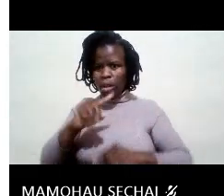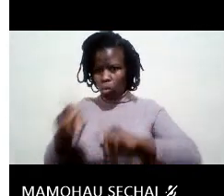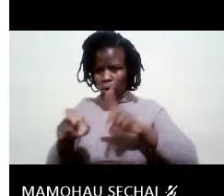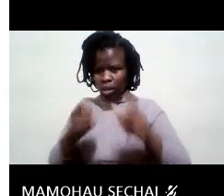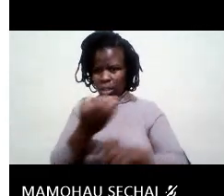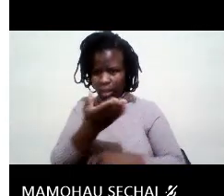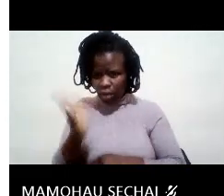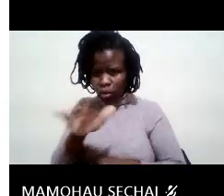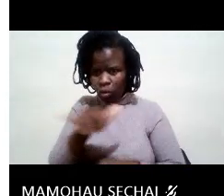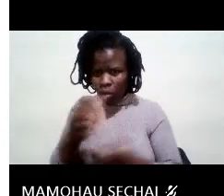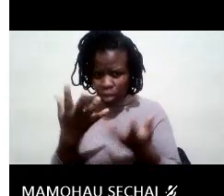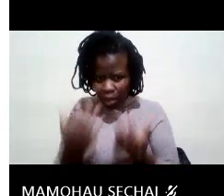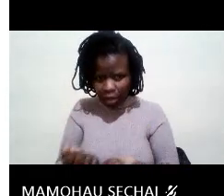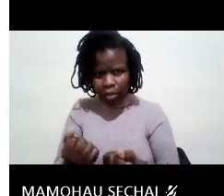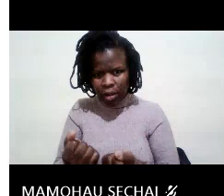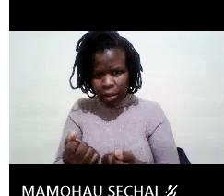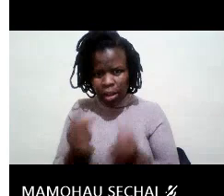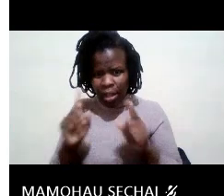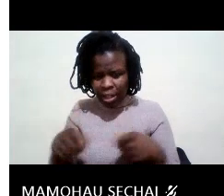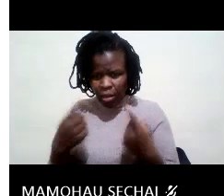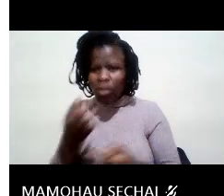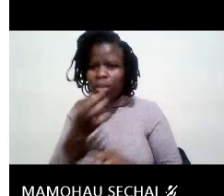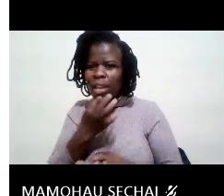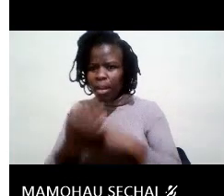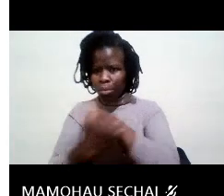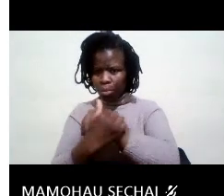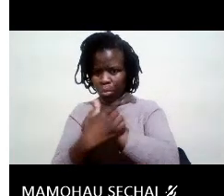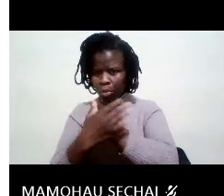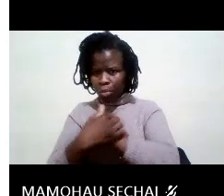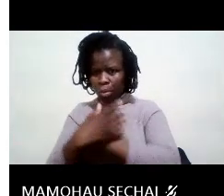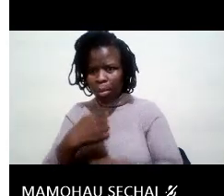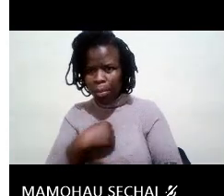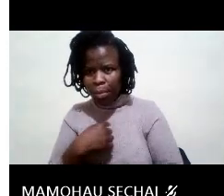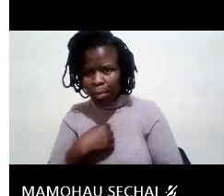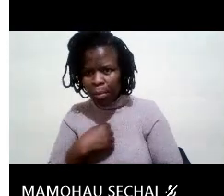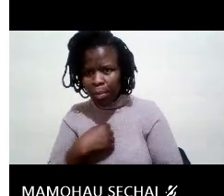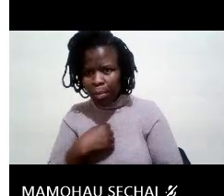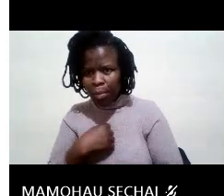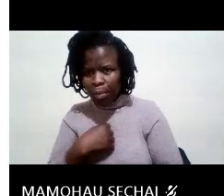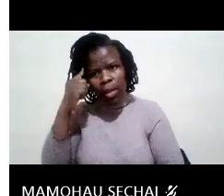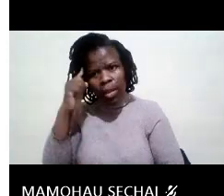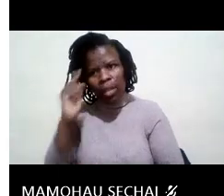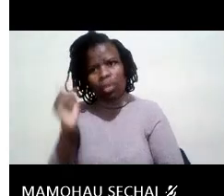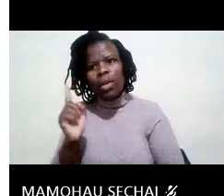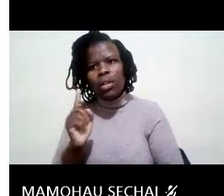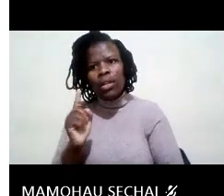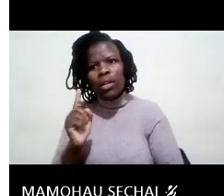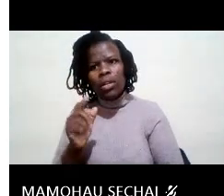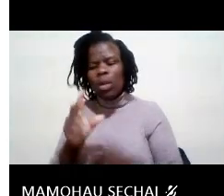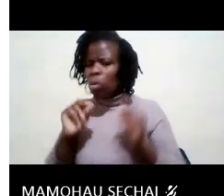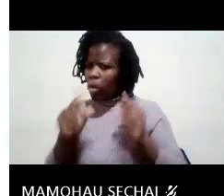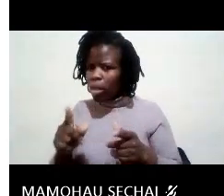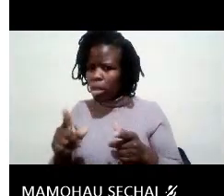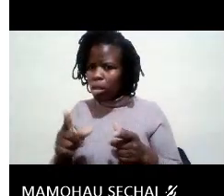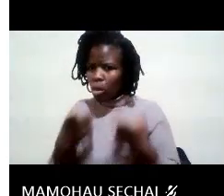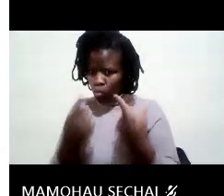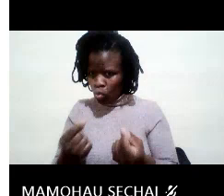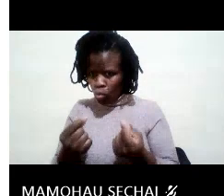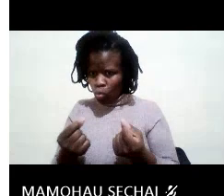say to send it to me. I'm thinking, you know what? Actually do that because it helps with time.